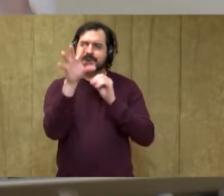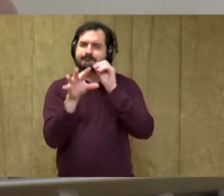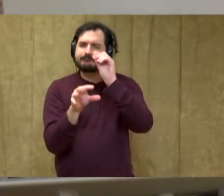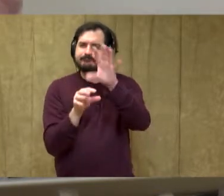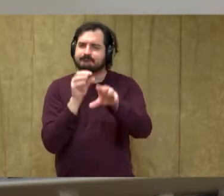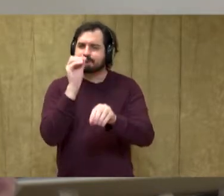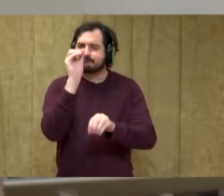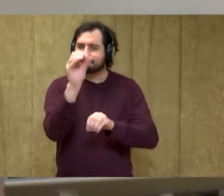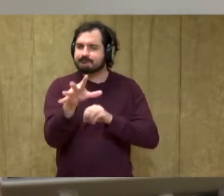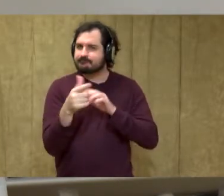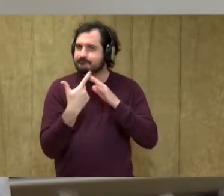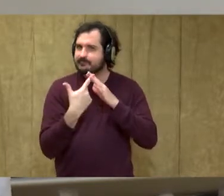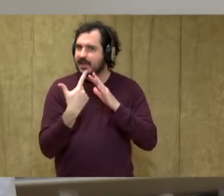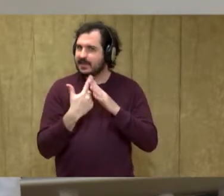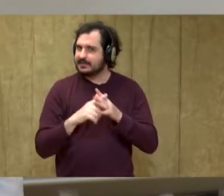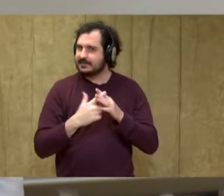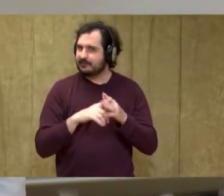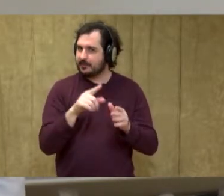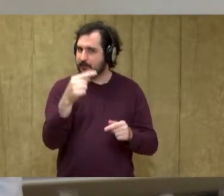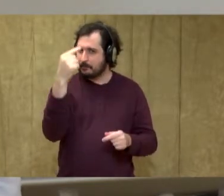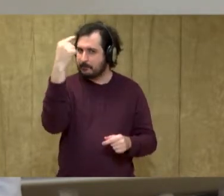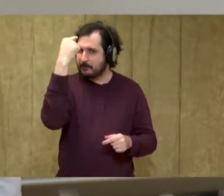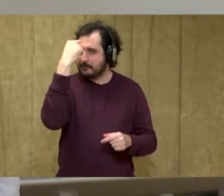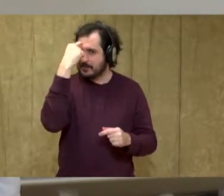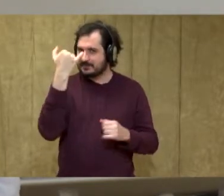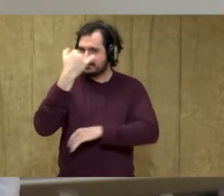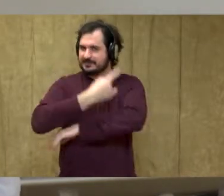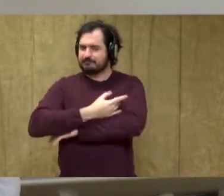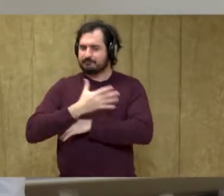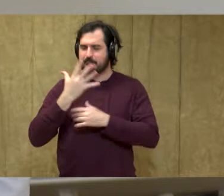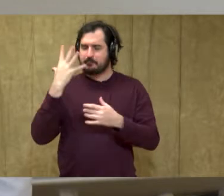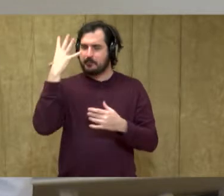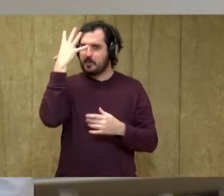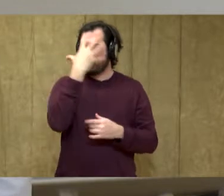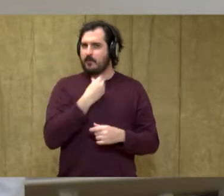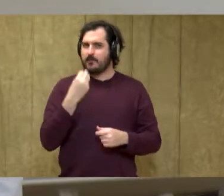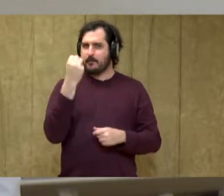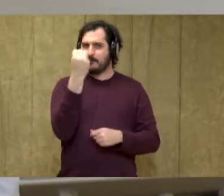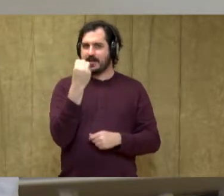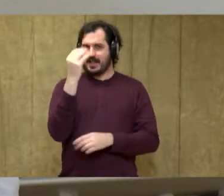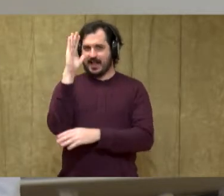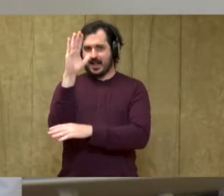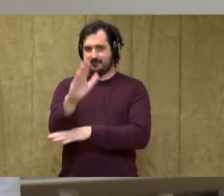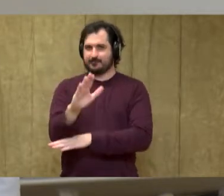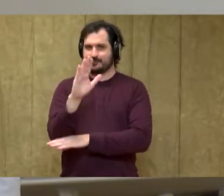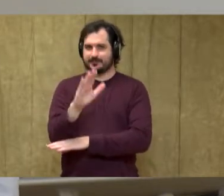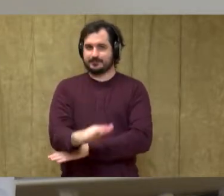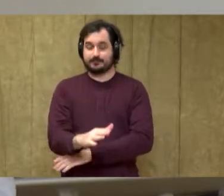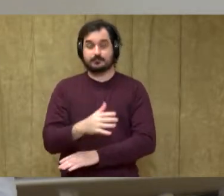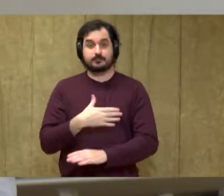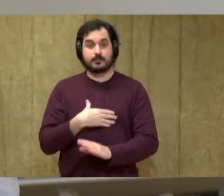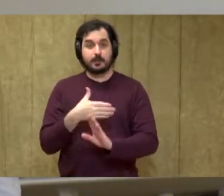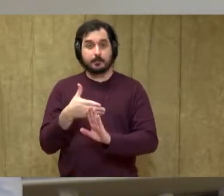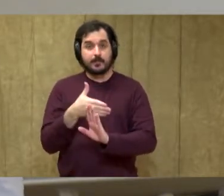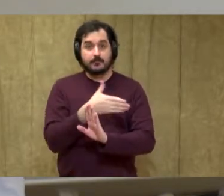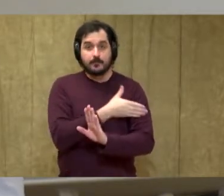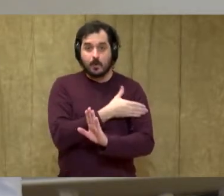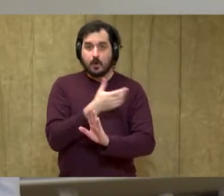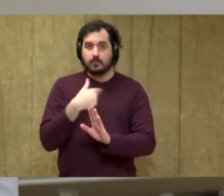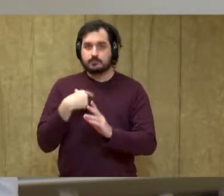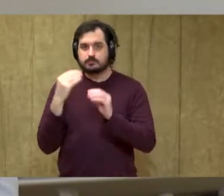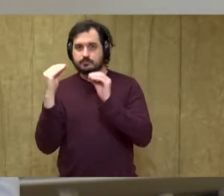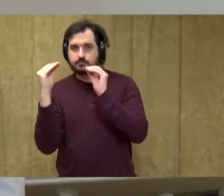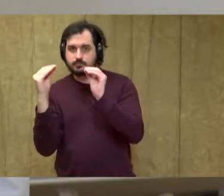activate your mind today on this beautiful Monday afternoon. But before we get to the lesson, again, I want to go